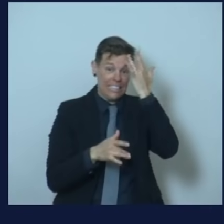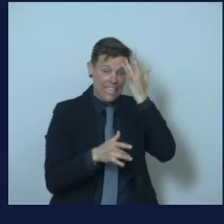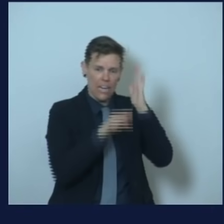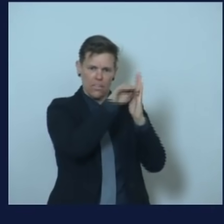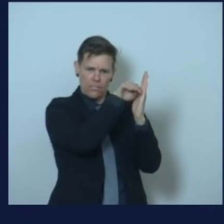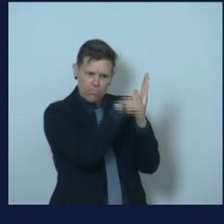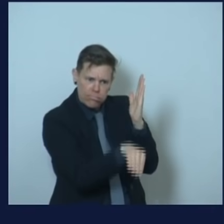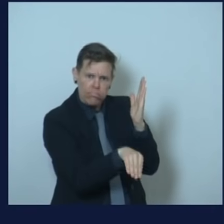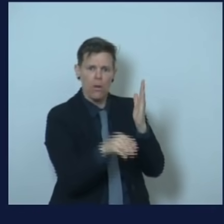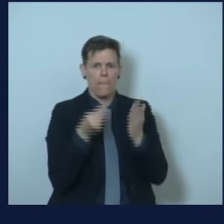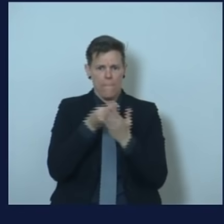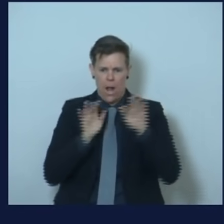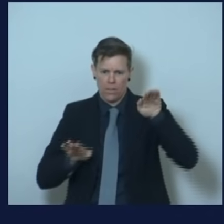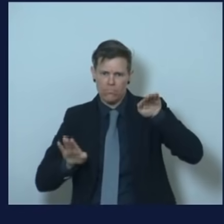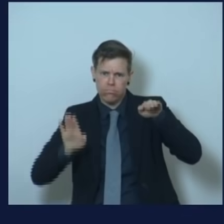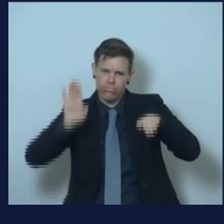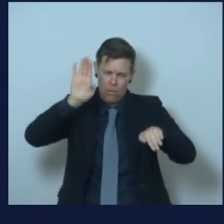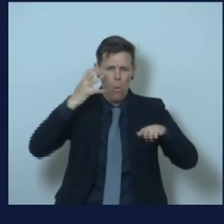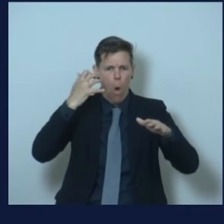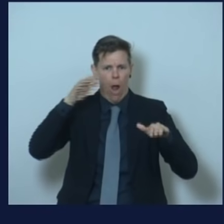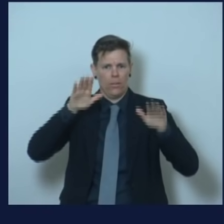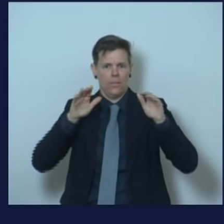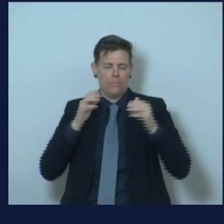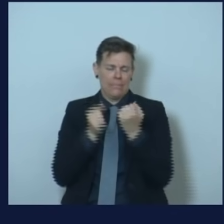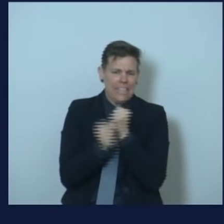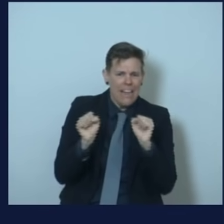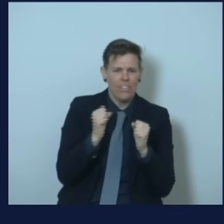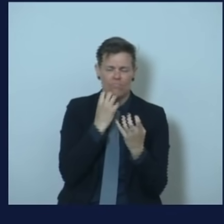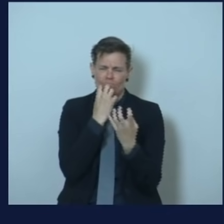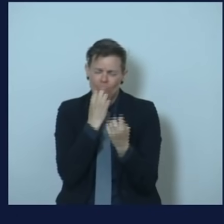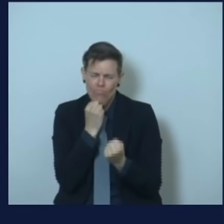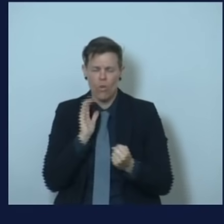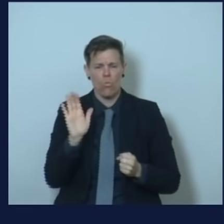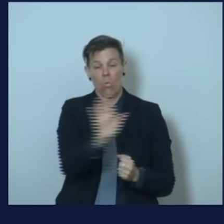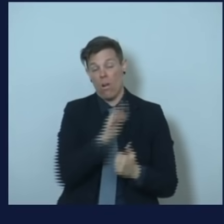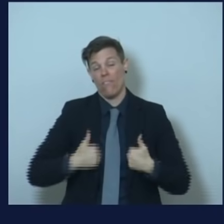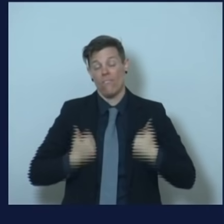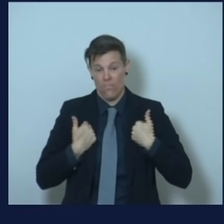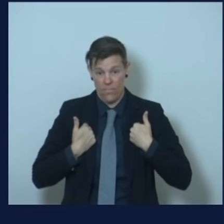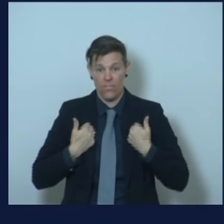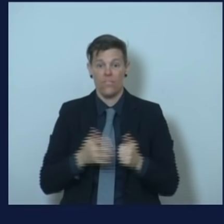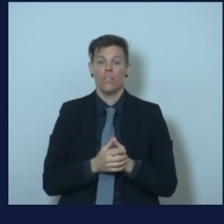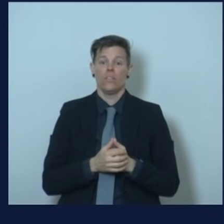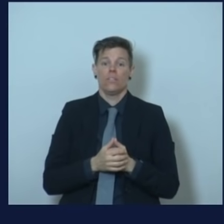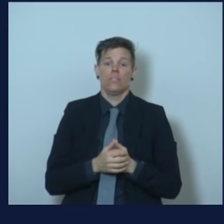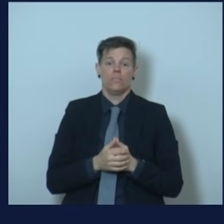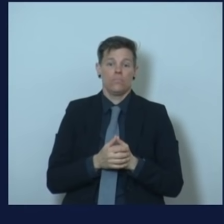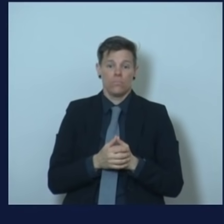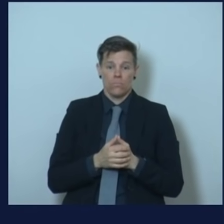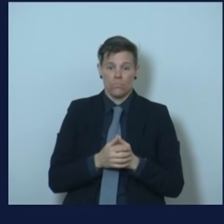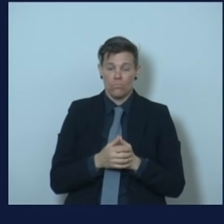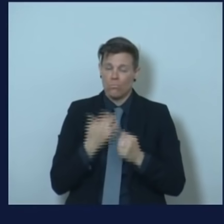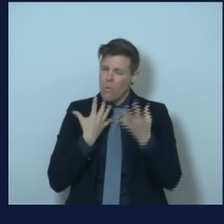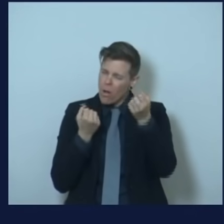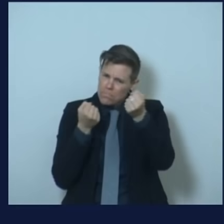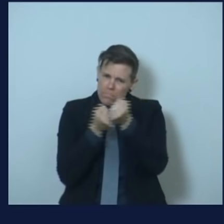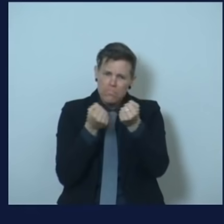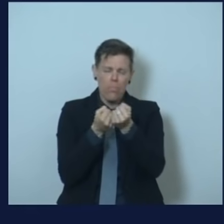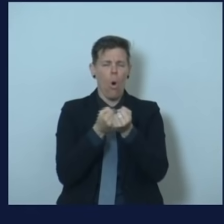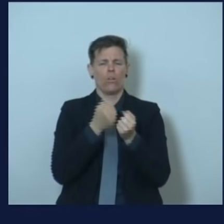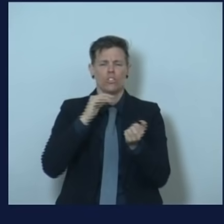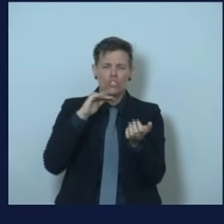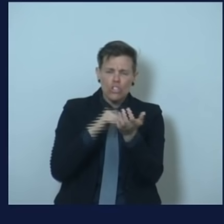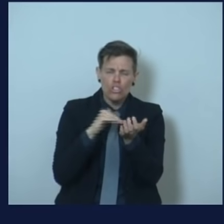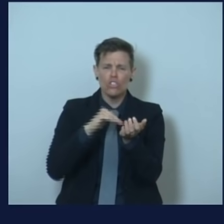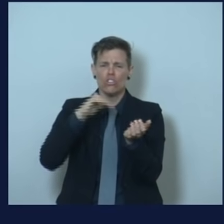possible, save lives, focus on supporting our first responders and healthcare workers, but none of it, no